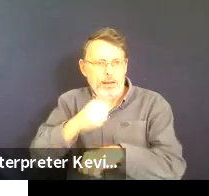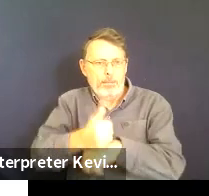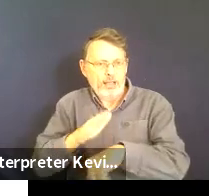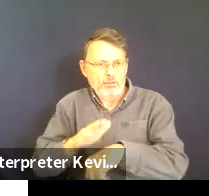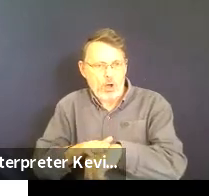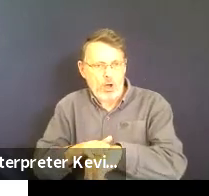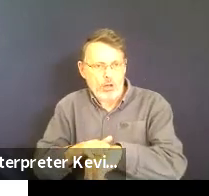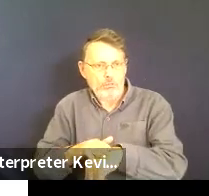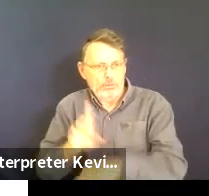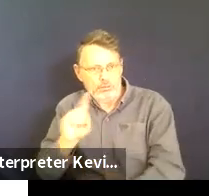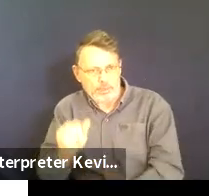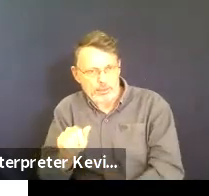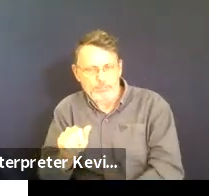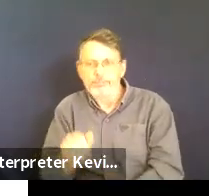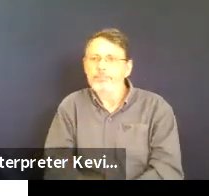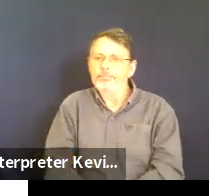please.